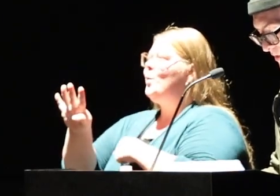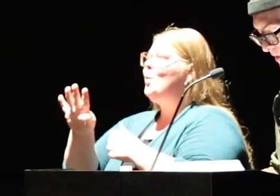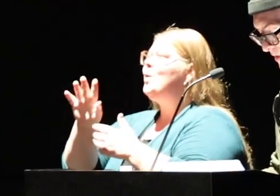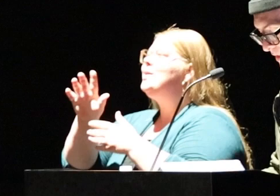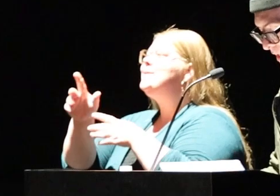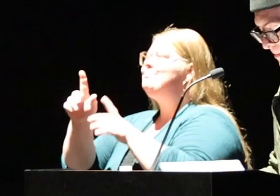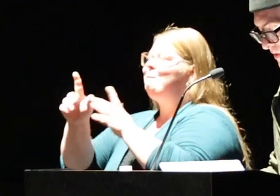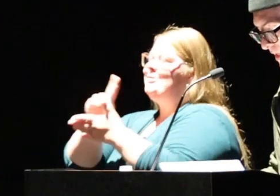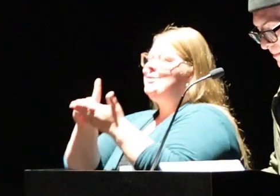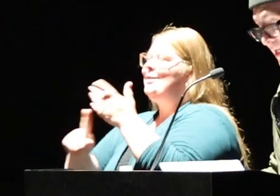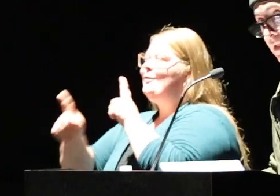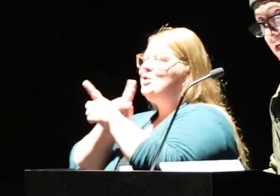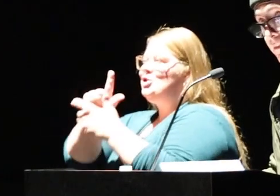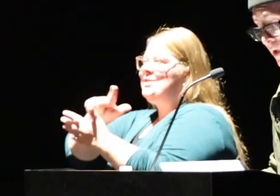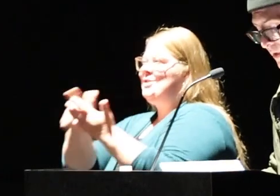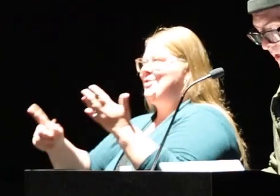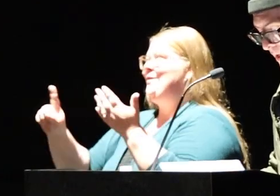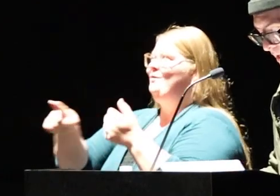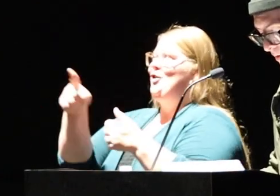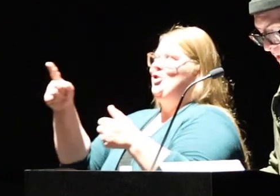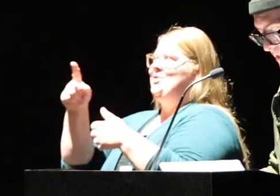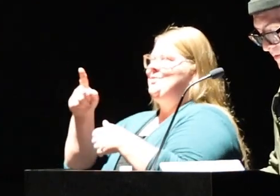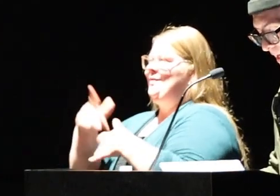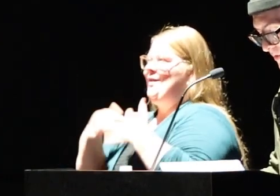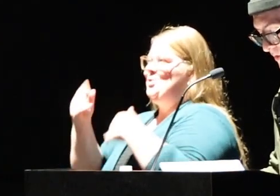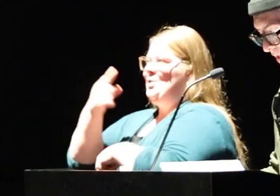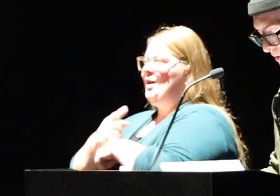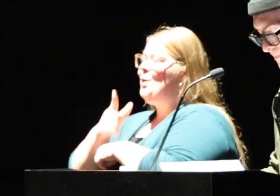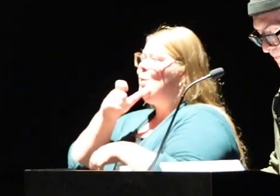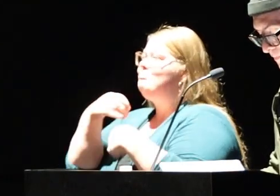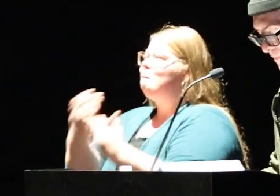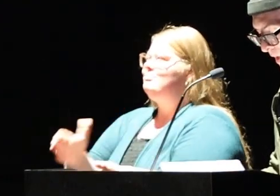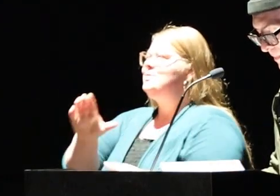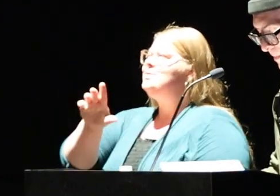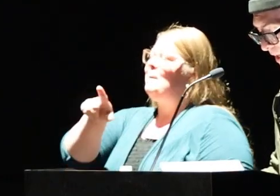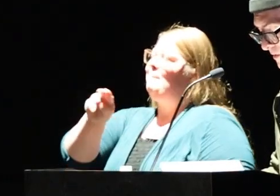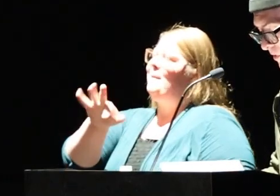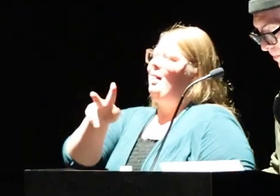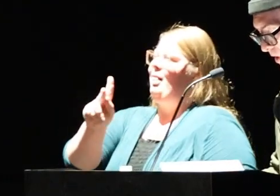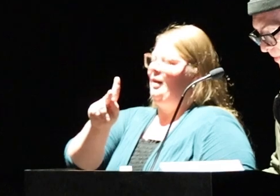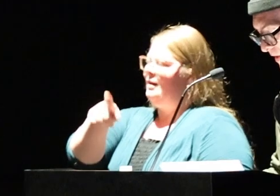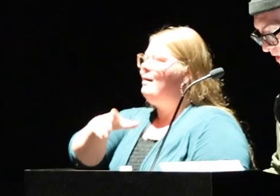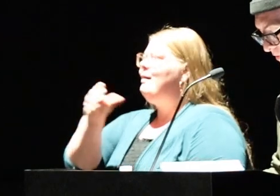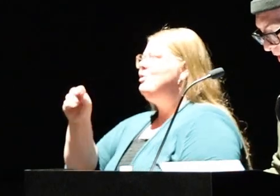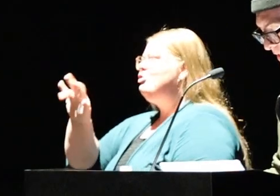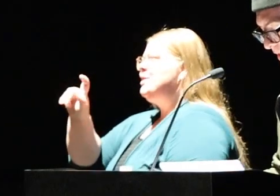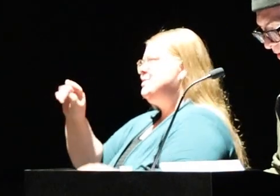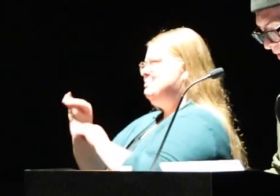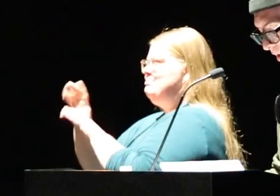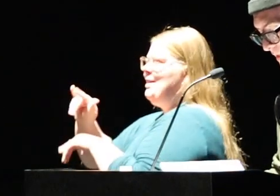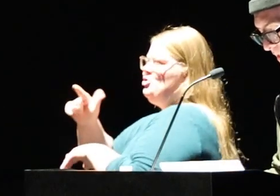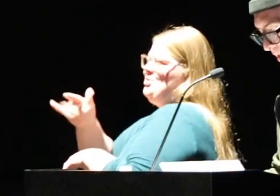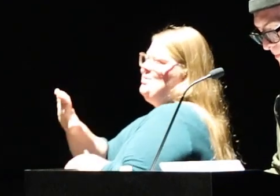Conversations series presented by Design Milk and RIT's Magic Center, and made possible in part by the